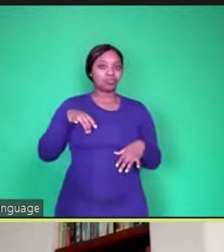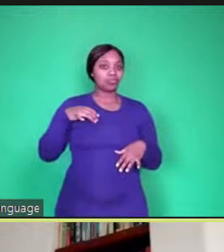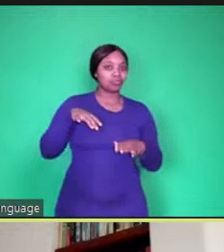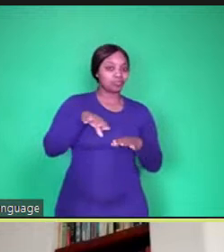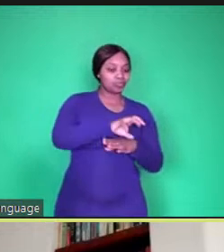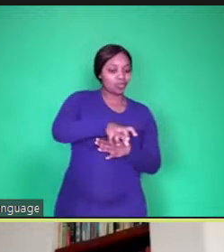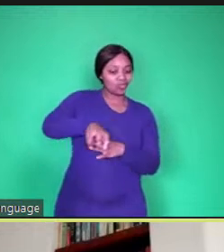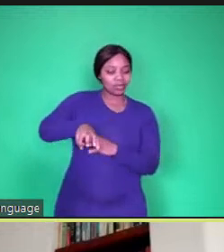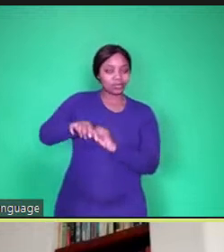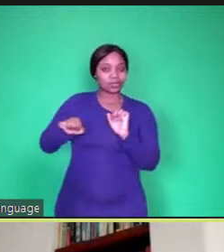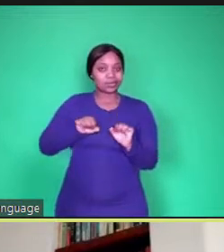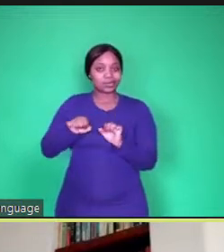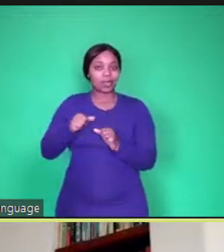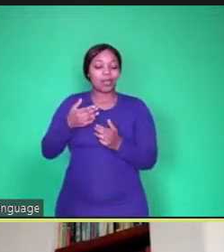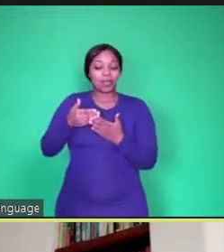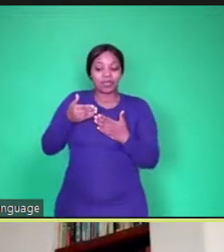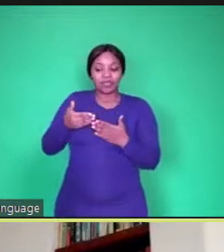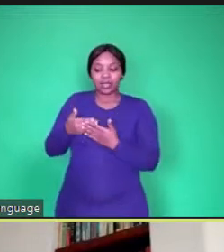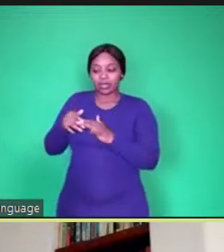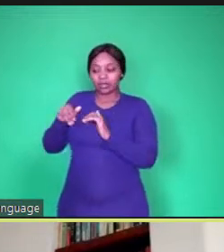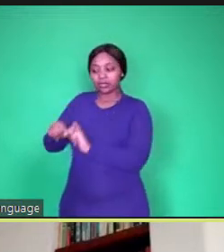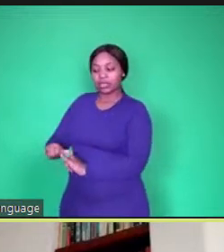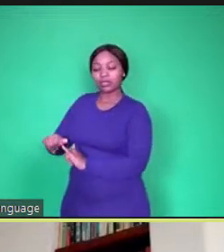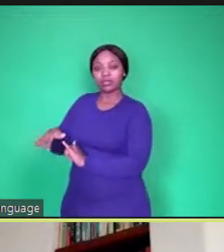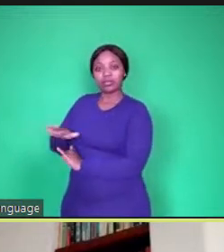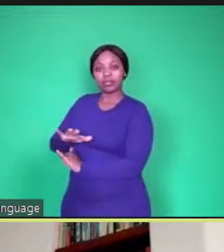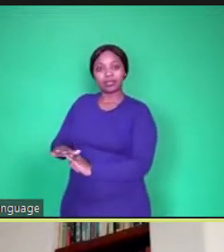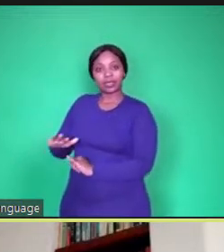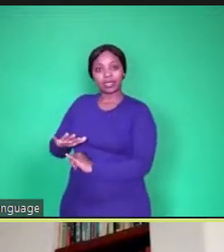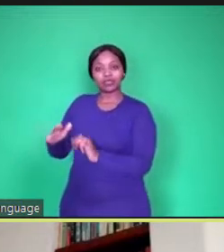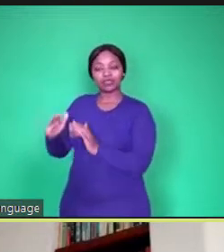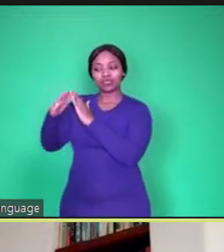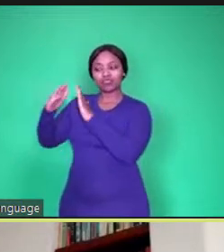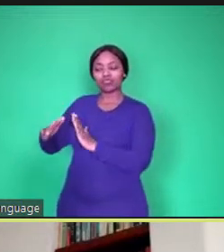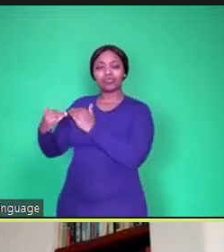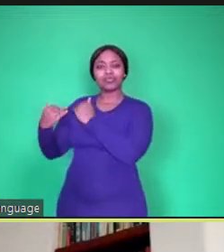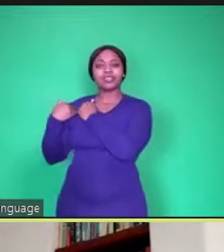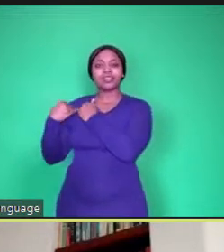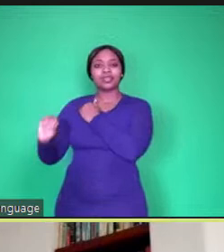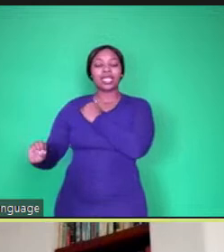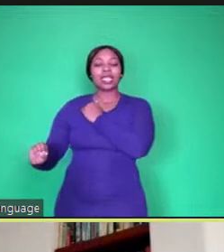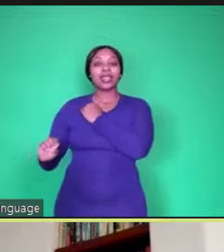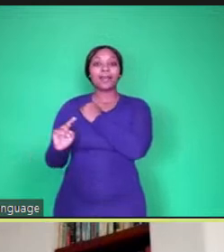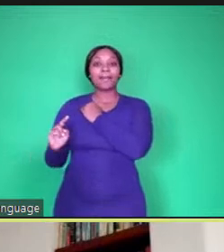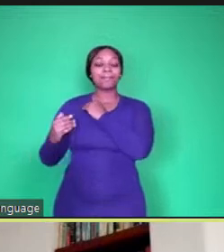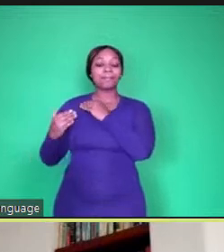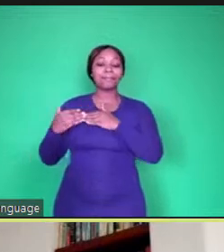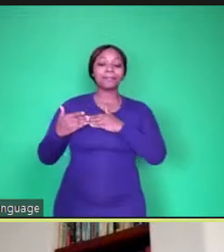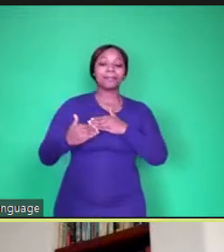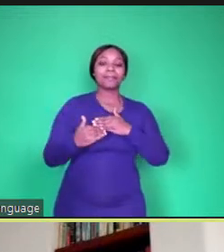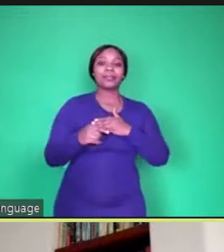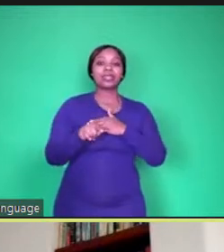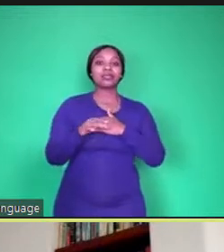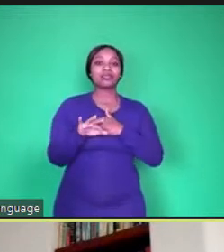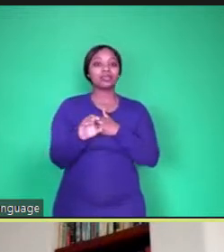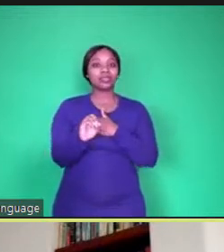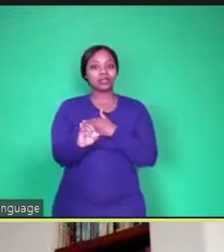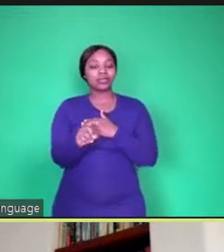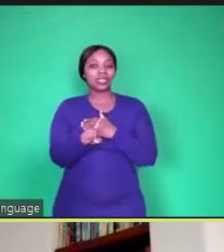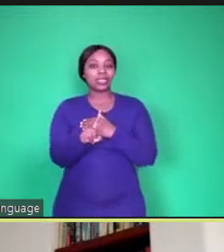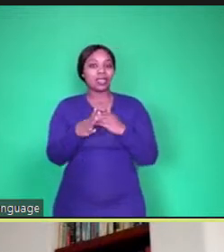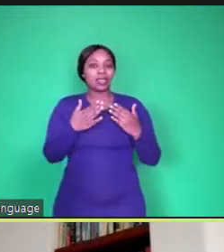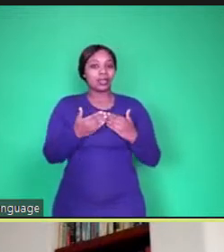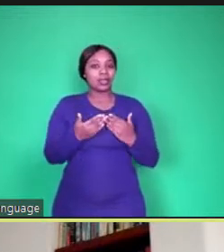The NIDS CRAM data that were collected during these lockdown periods provide a measure of the extent